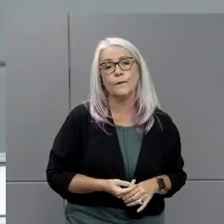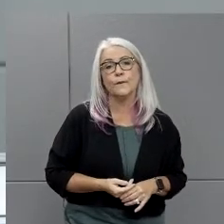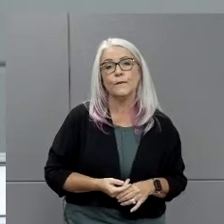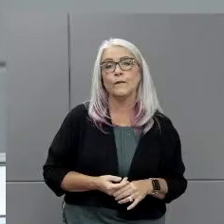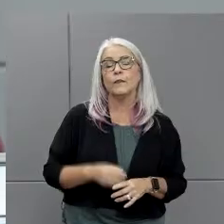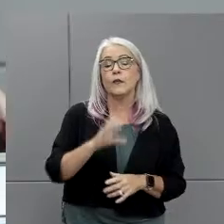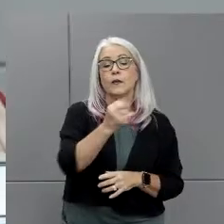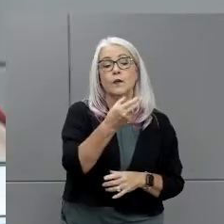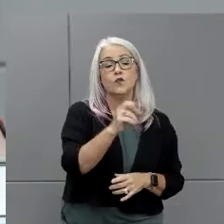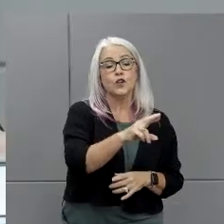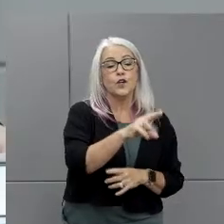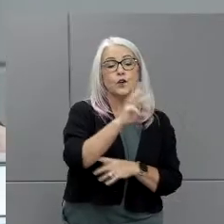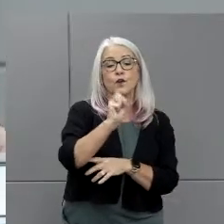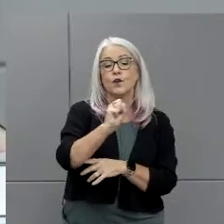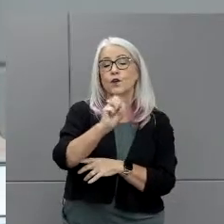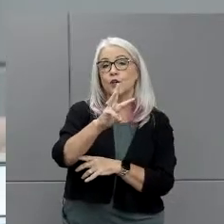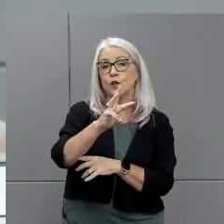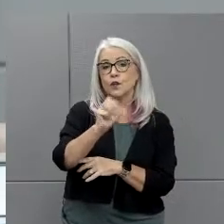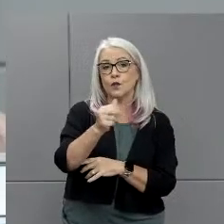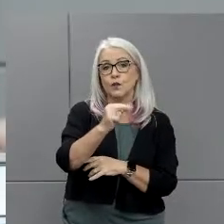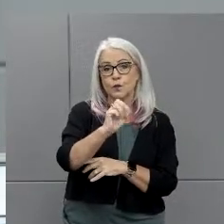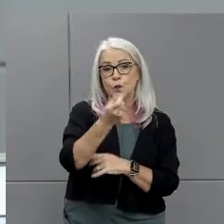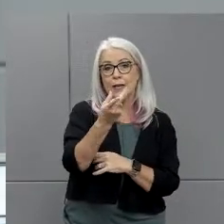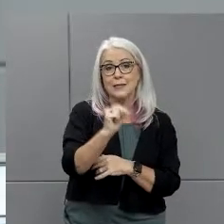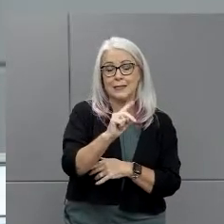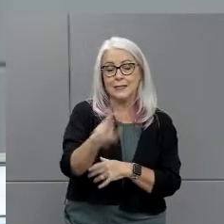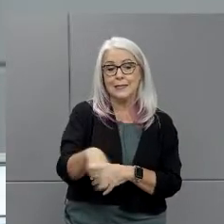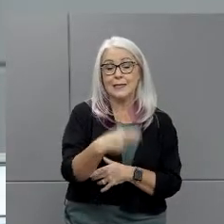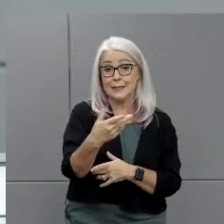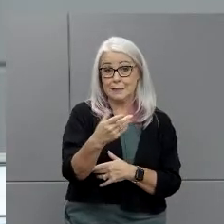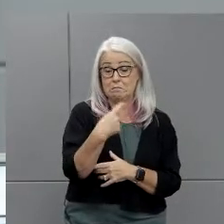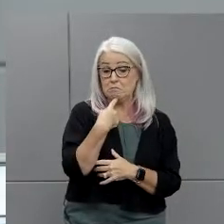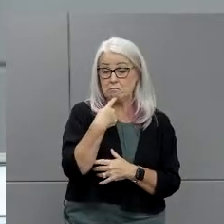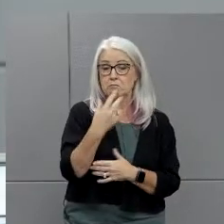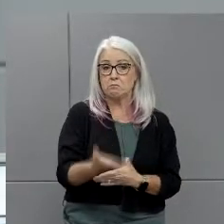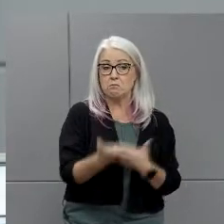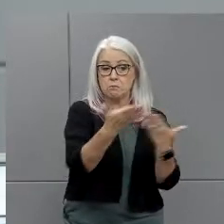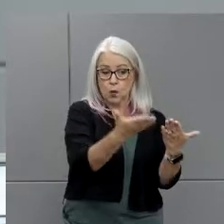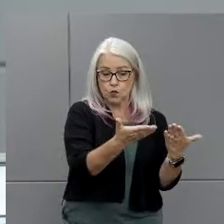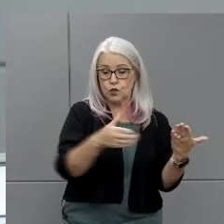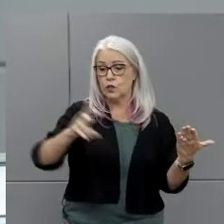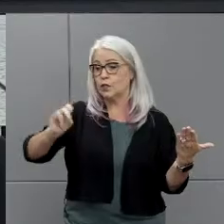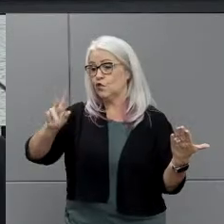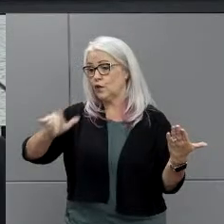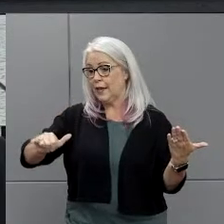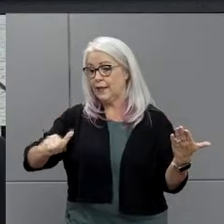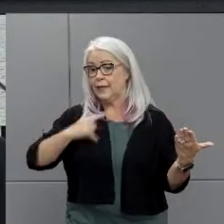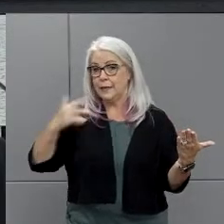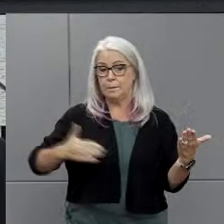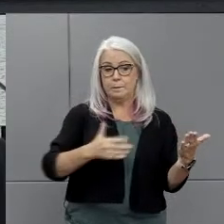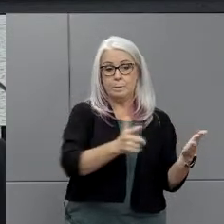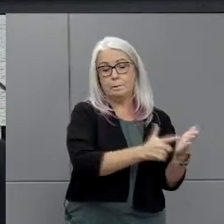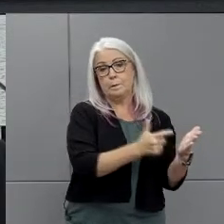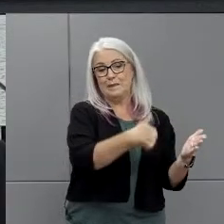Chair Swanson was putting in a motion, and trustee Daly opposed that and challenged